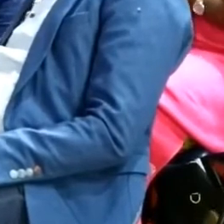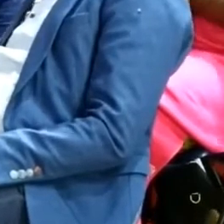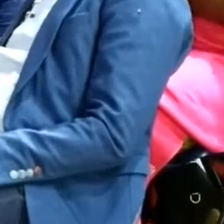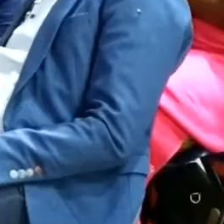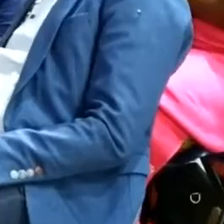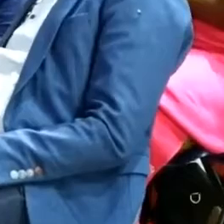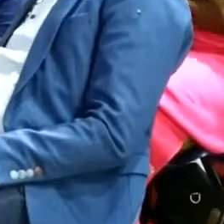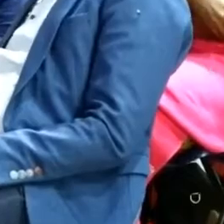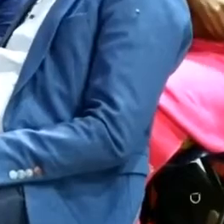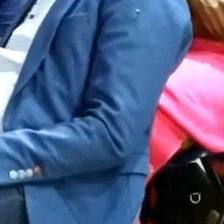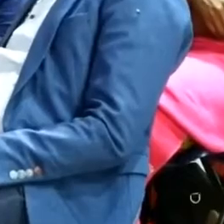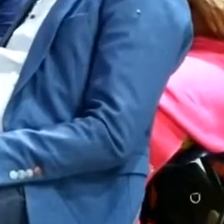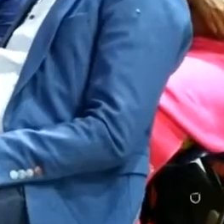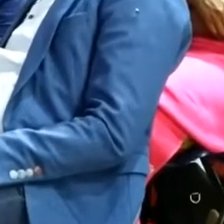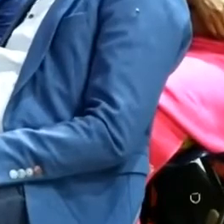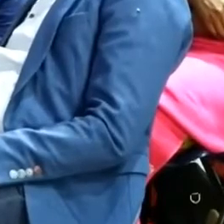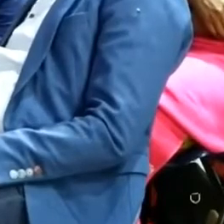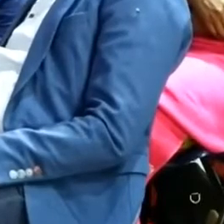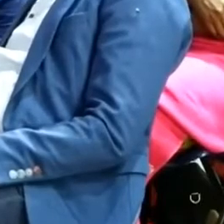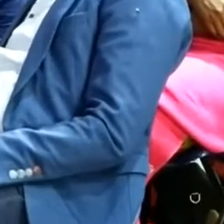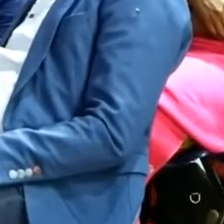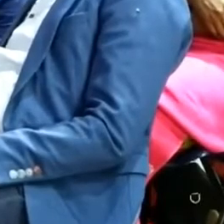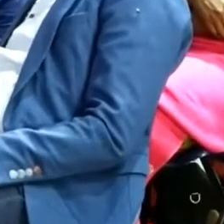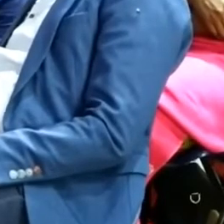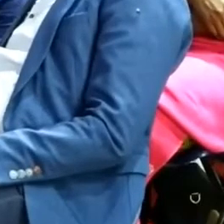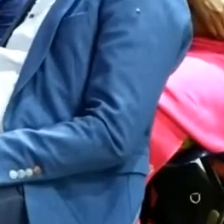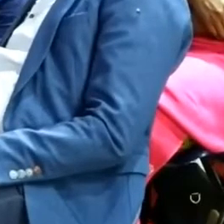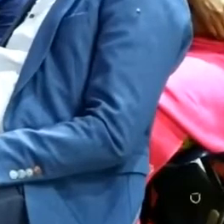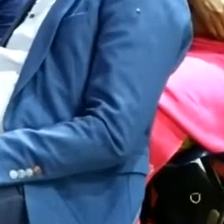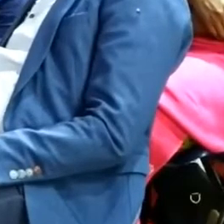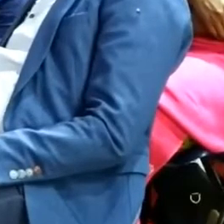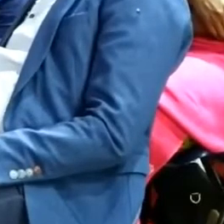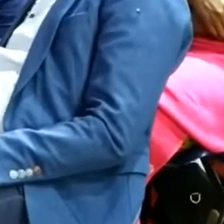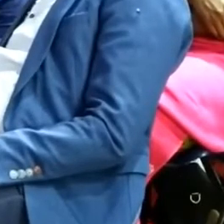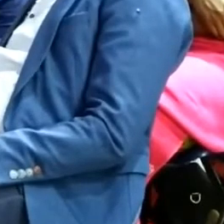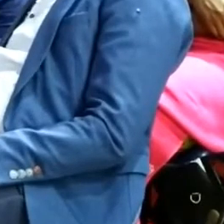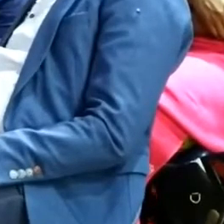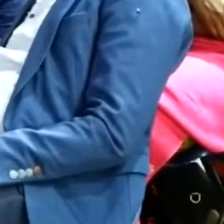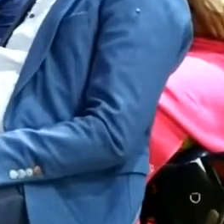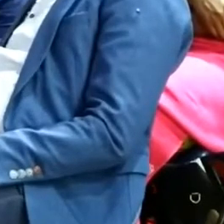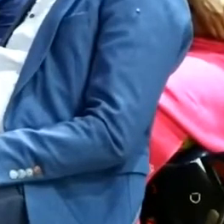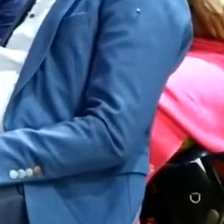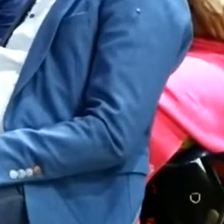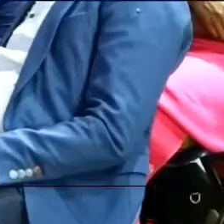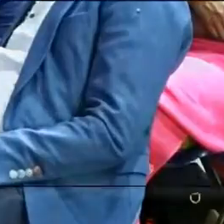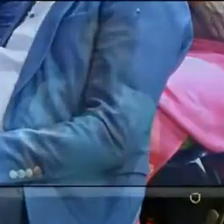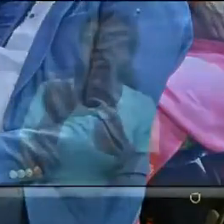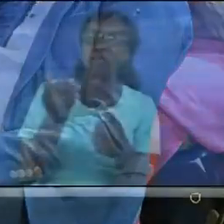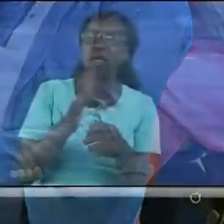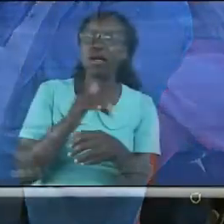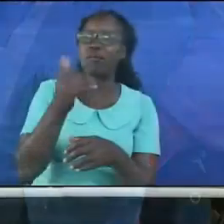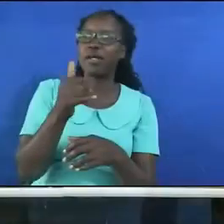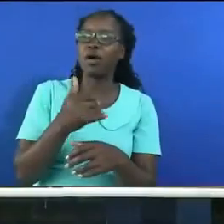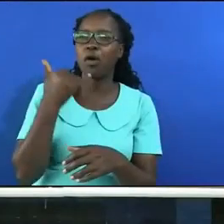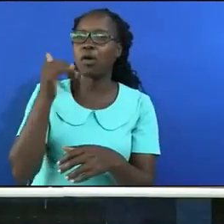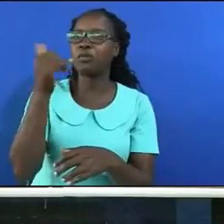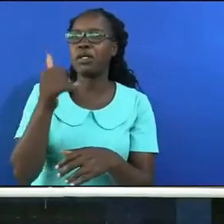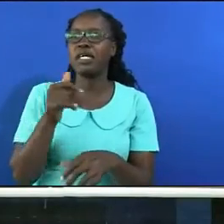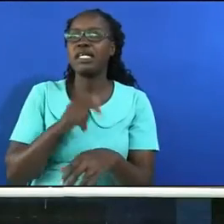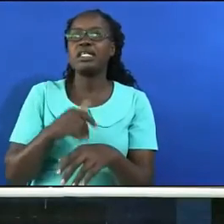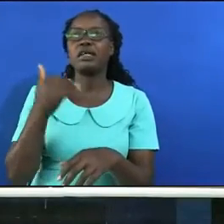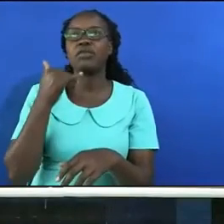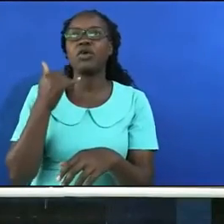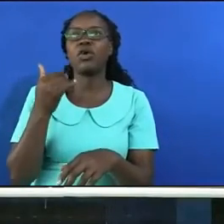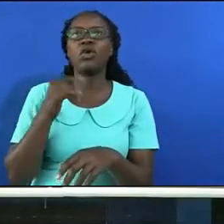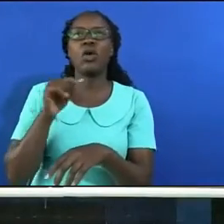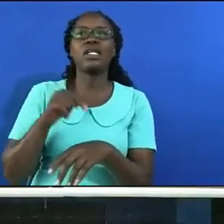Hallelujah. Not every time you are checking the phone. Why no response? Why have they not texted? Why have they not called? When they called you